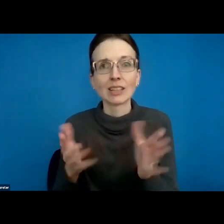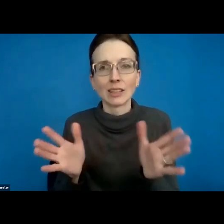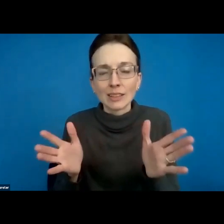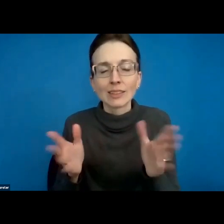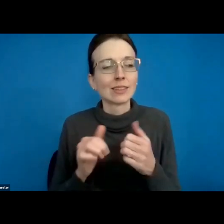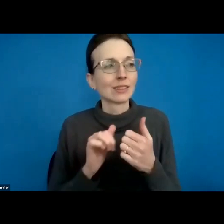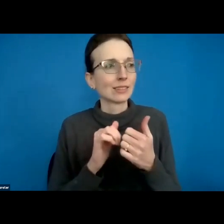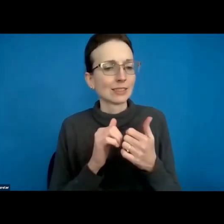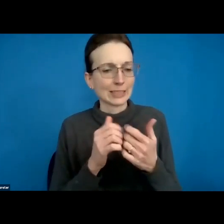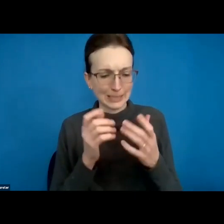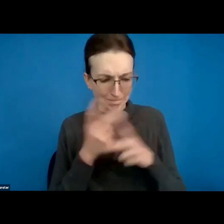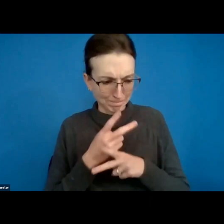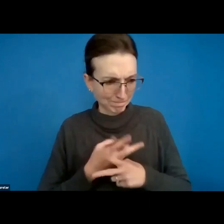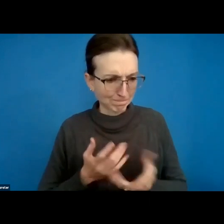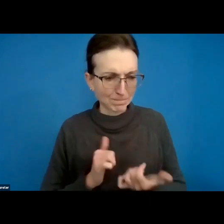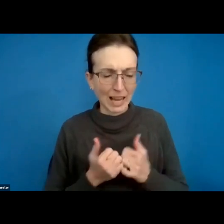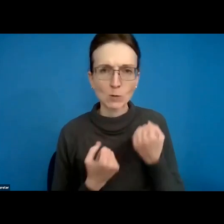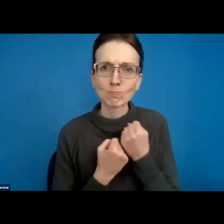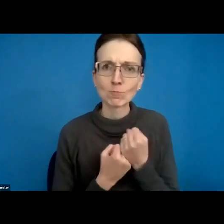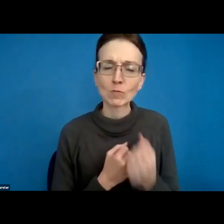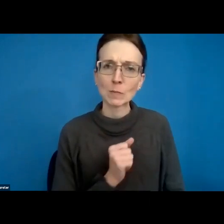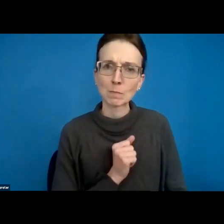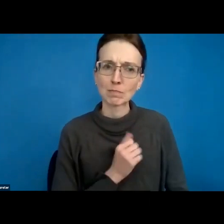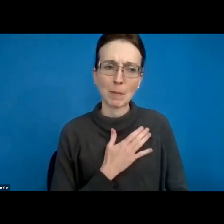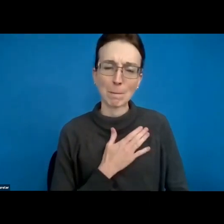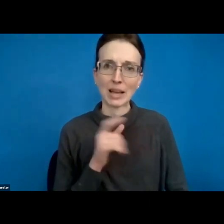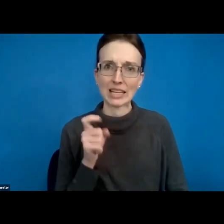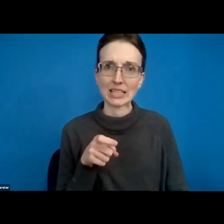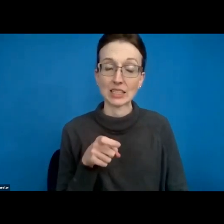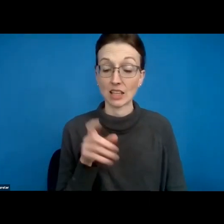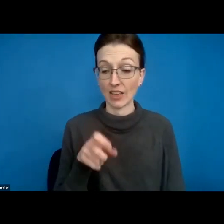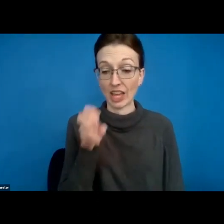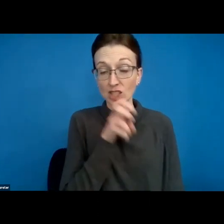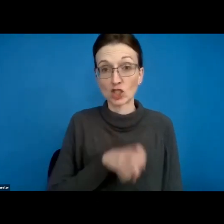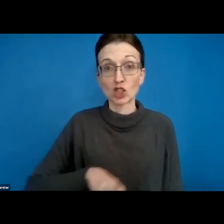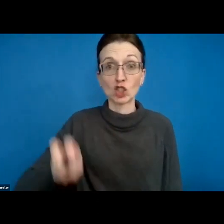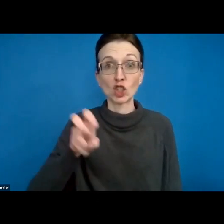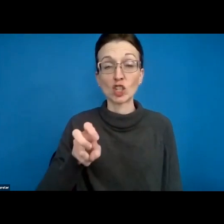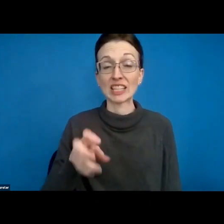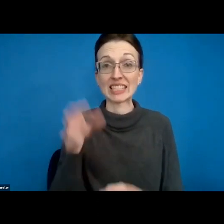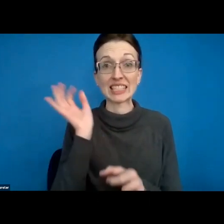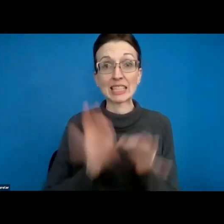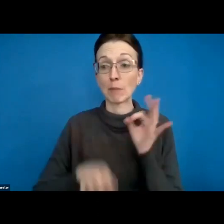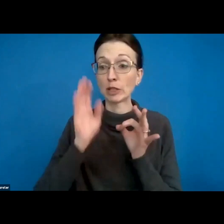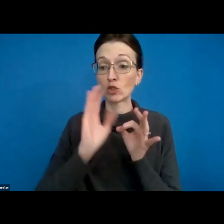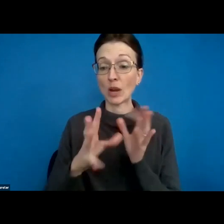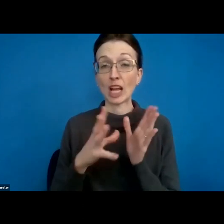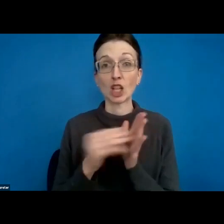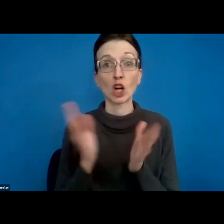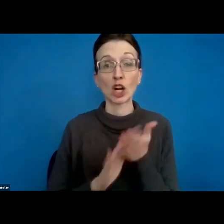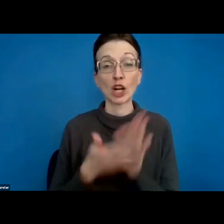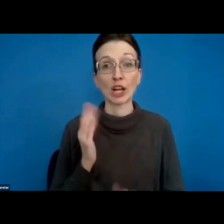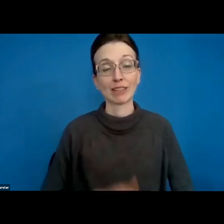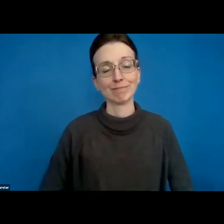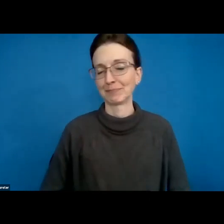to advocate for yourself. That is a journey that no one teaches you when you get into